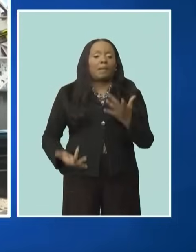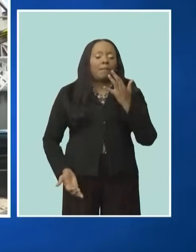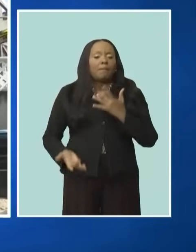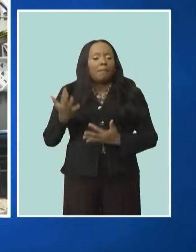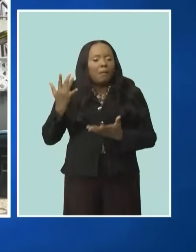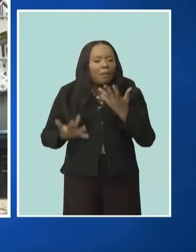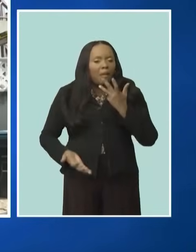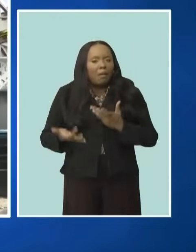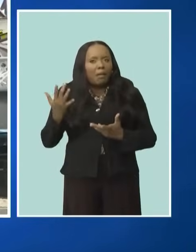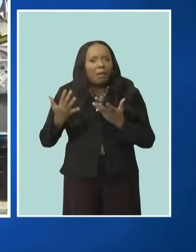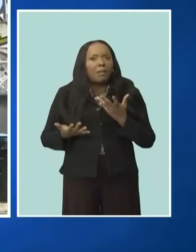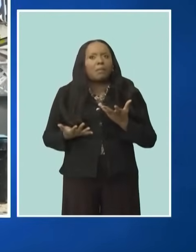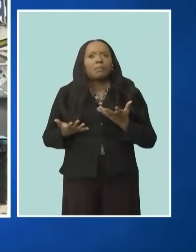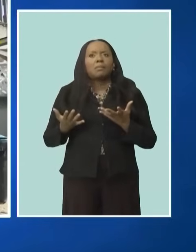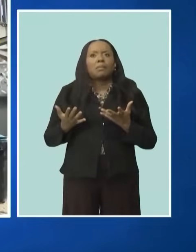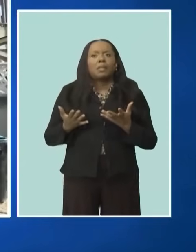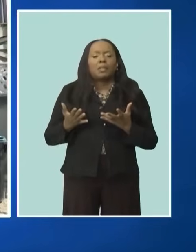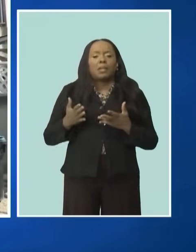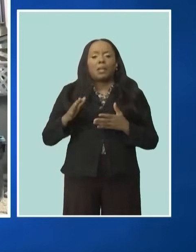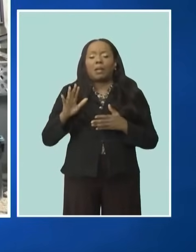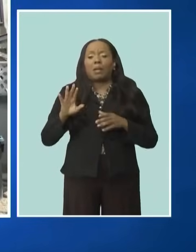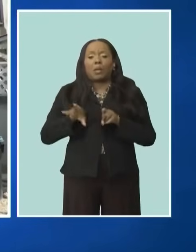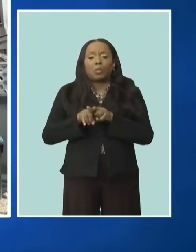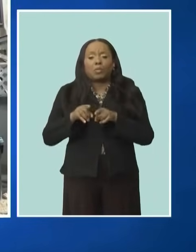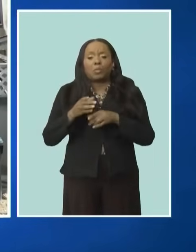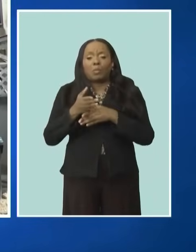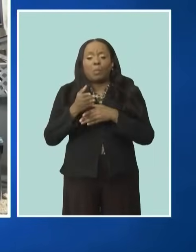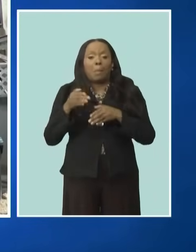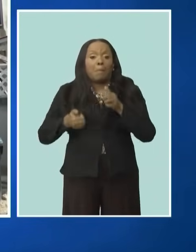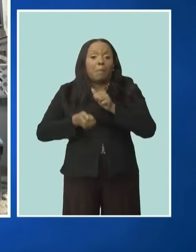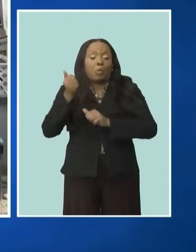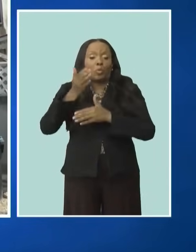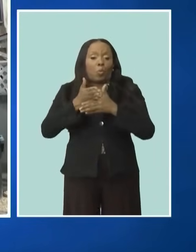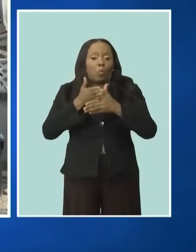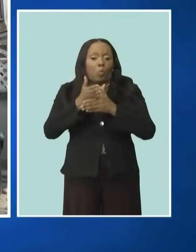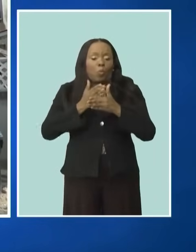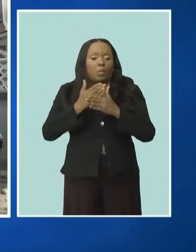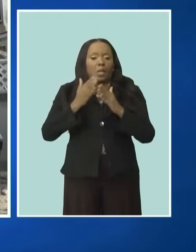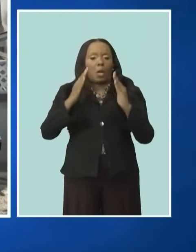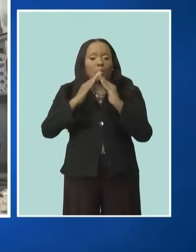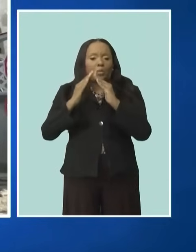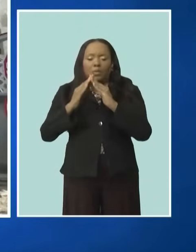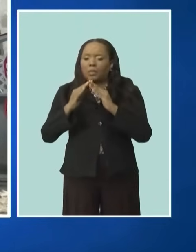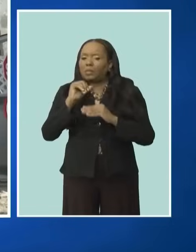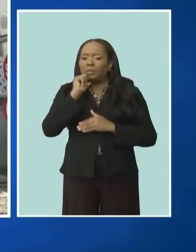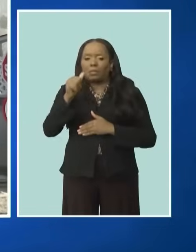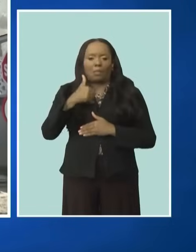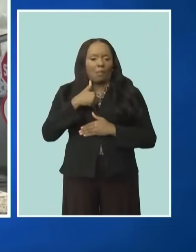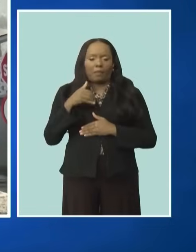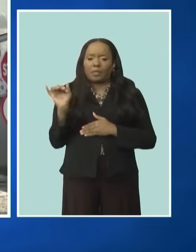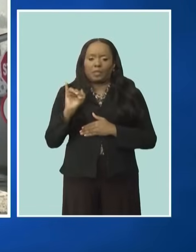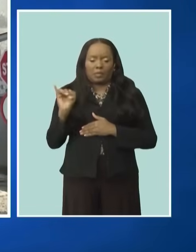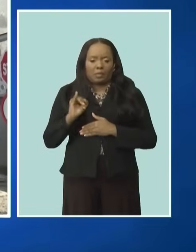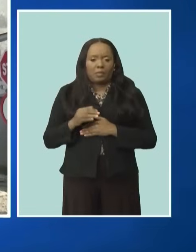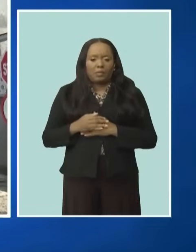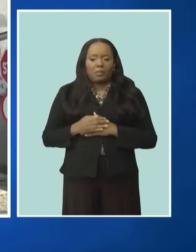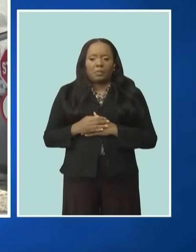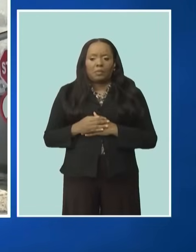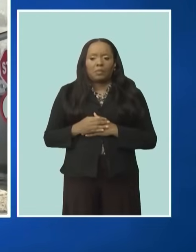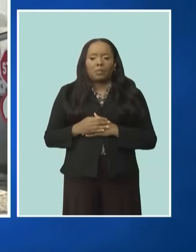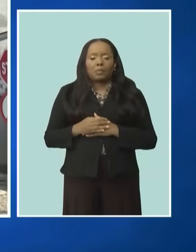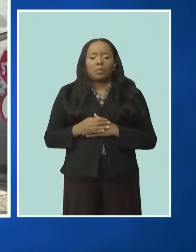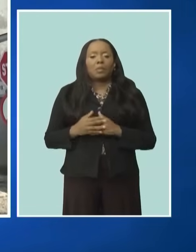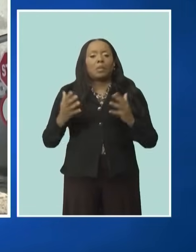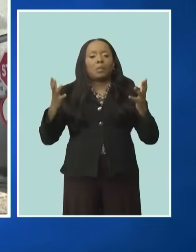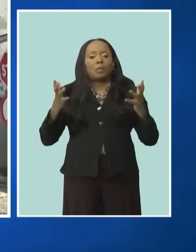to, especially the wooden structures, did not have insurance. And we would obviously like to see this